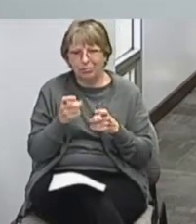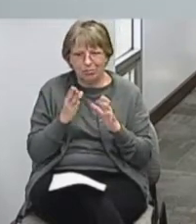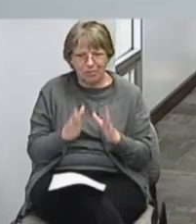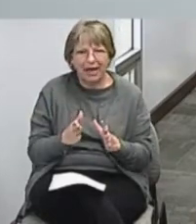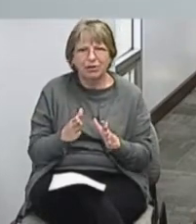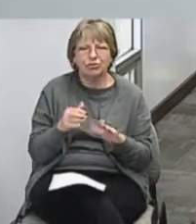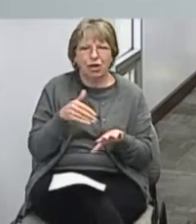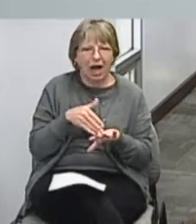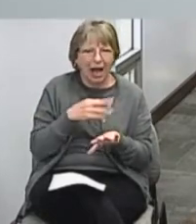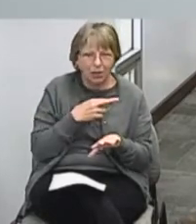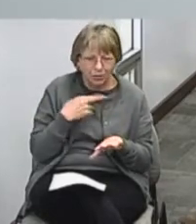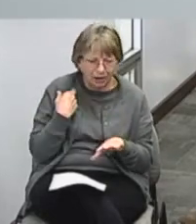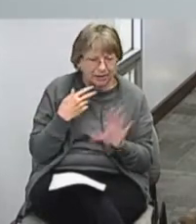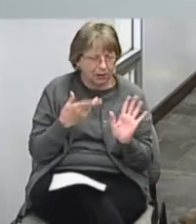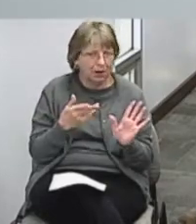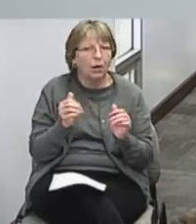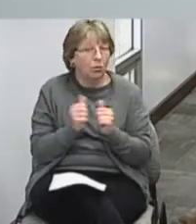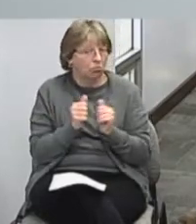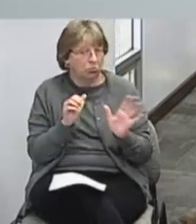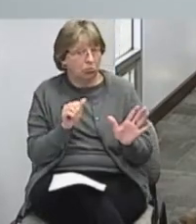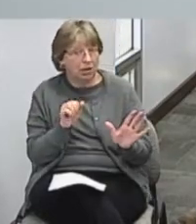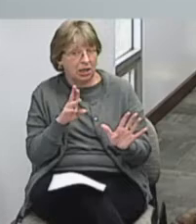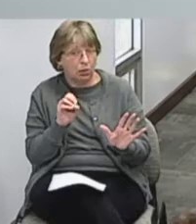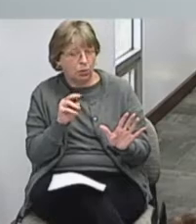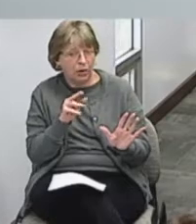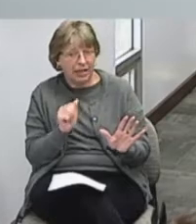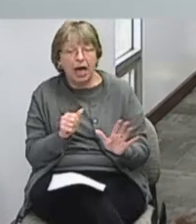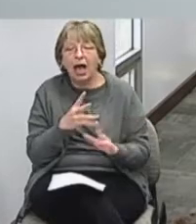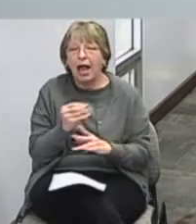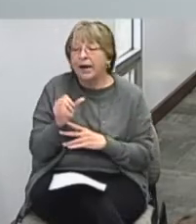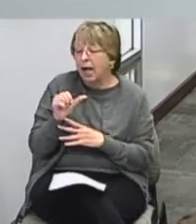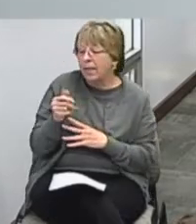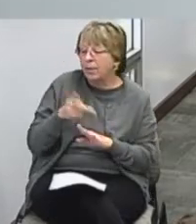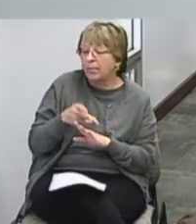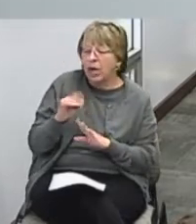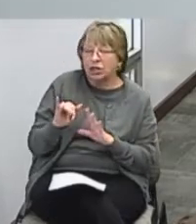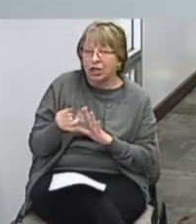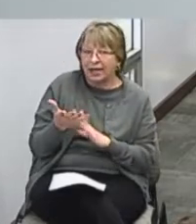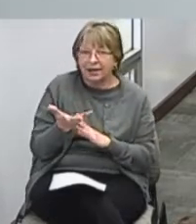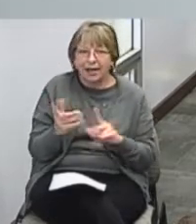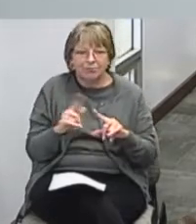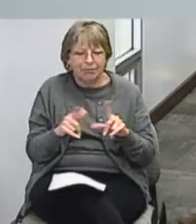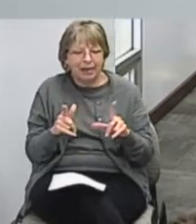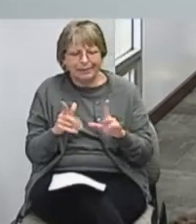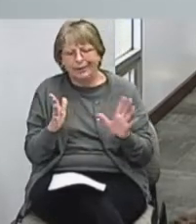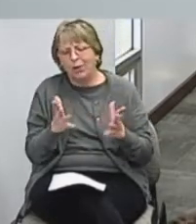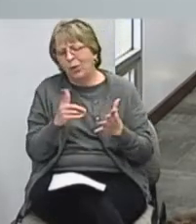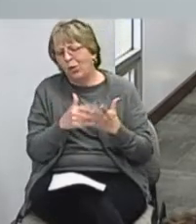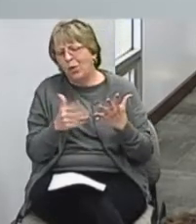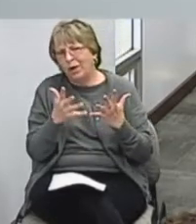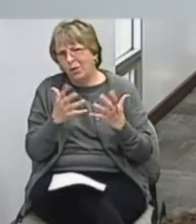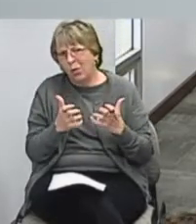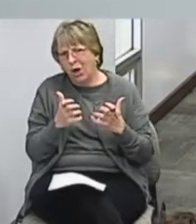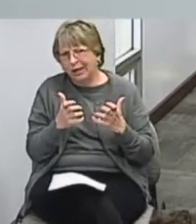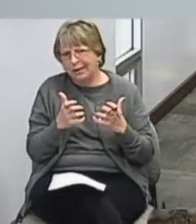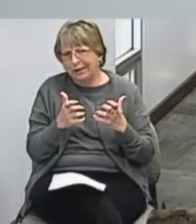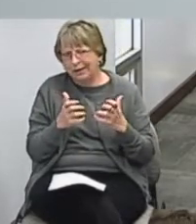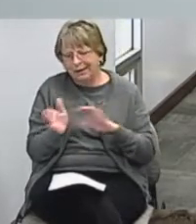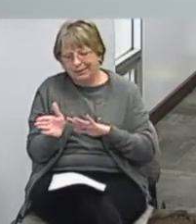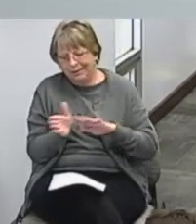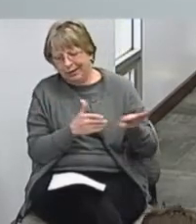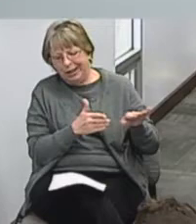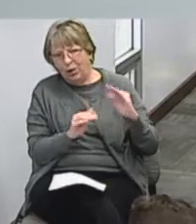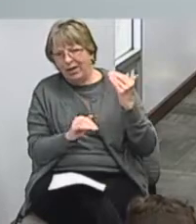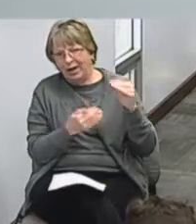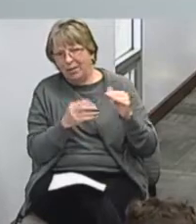sports arena, and for other types of projects. But the idea of the charter out is to get away from the $2,000 limitation. You don't